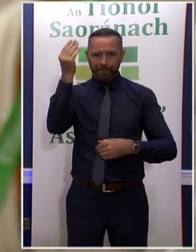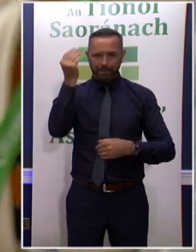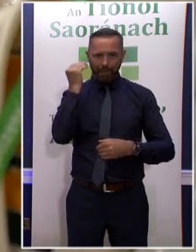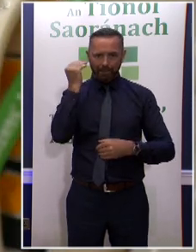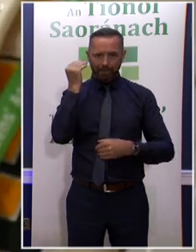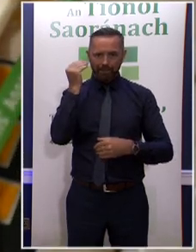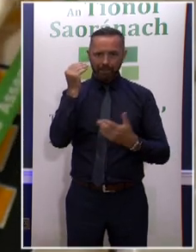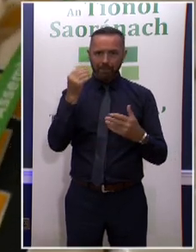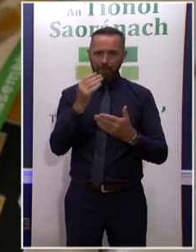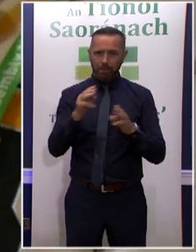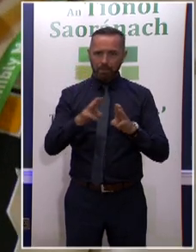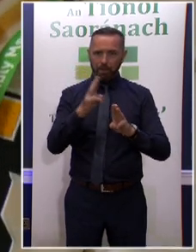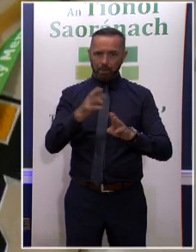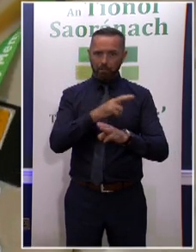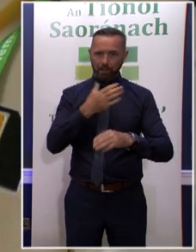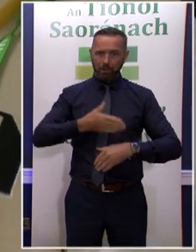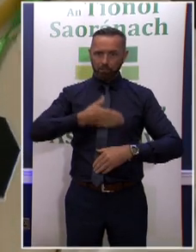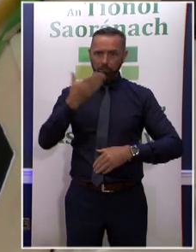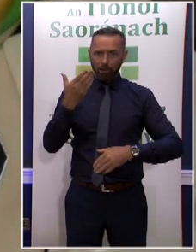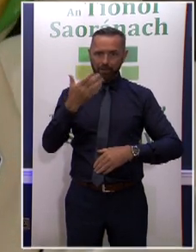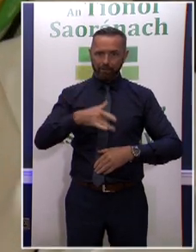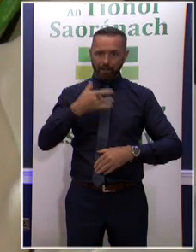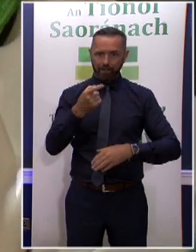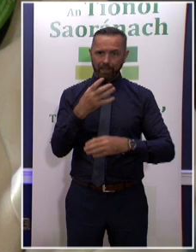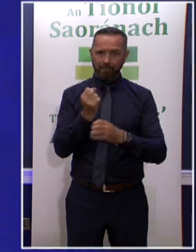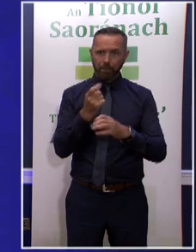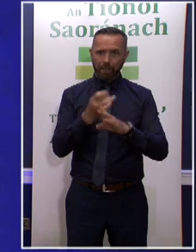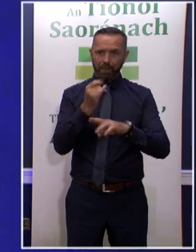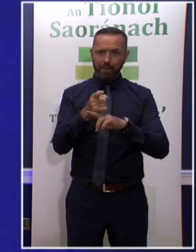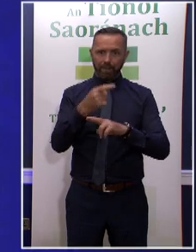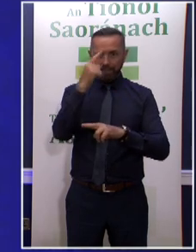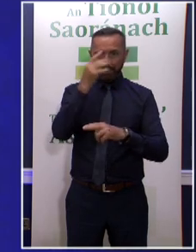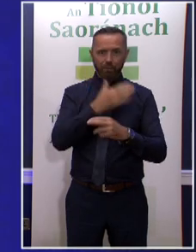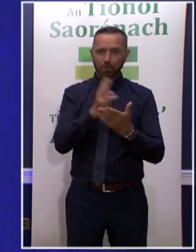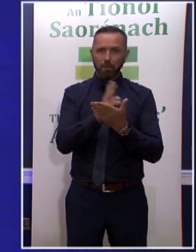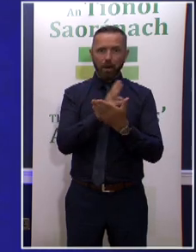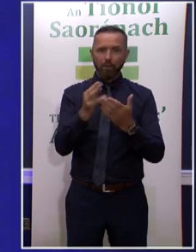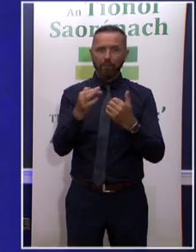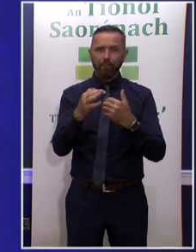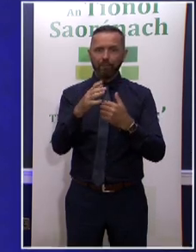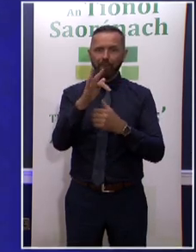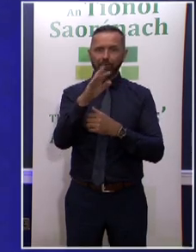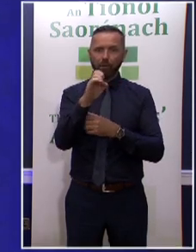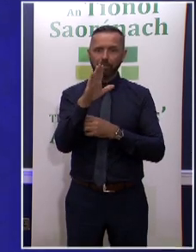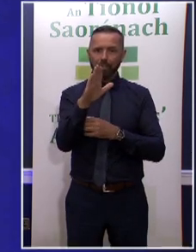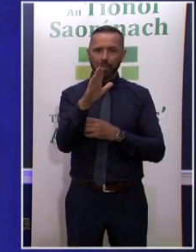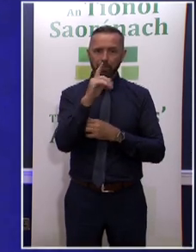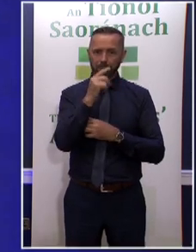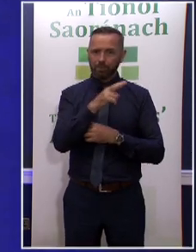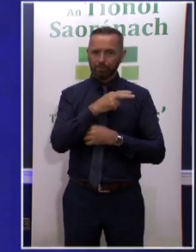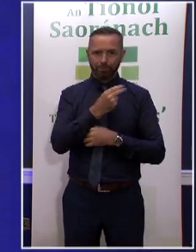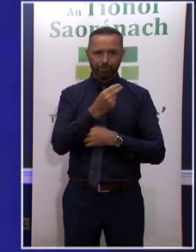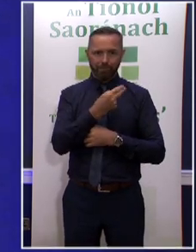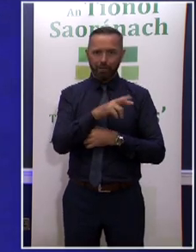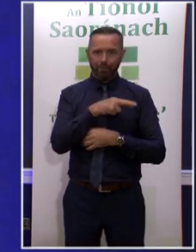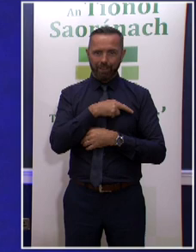are really surprised to find that there's actually a living creature in there at all. They think it's part of the geology or it's something that's kind of fossilized. But there is a snail